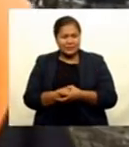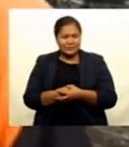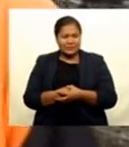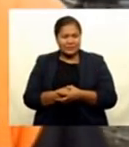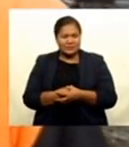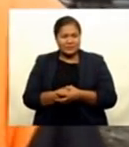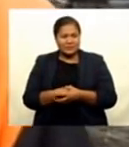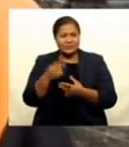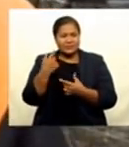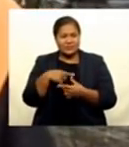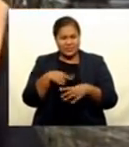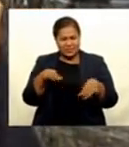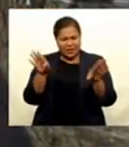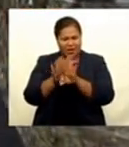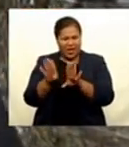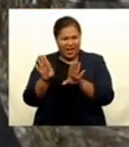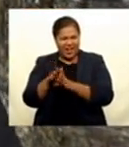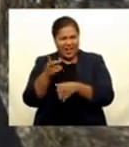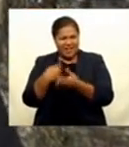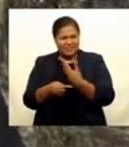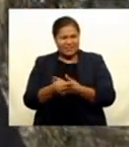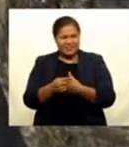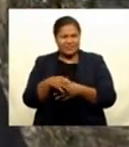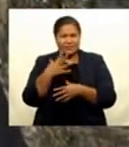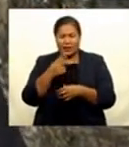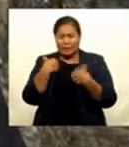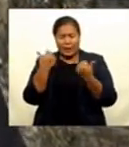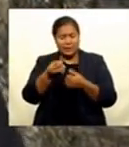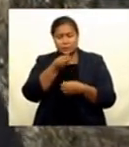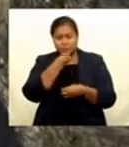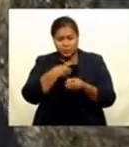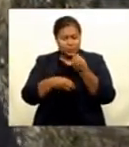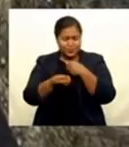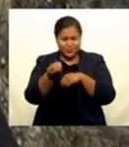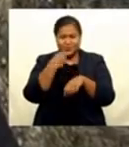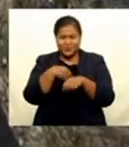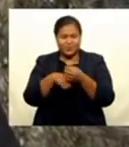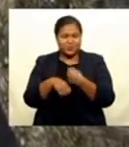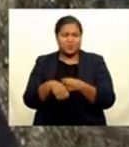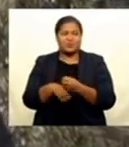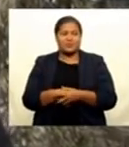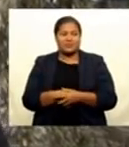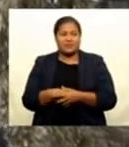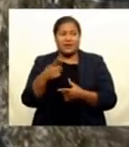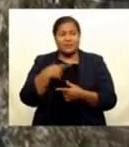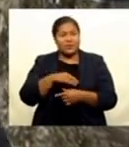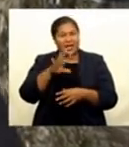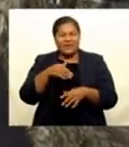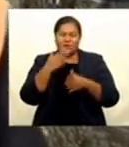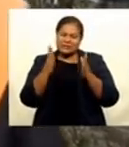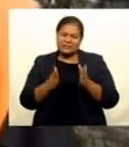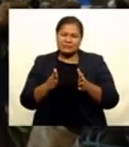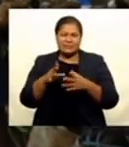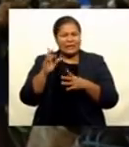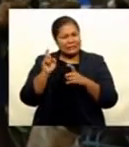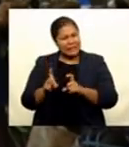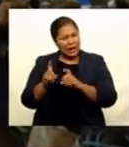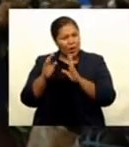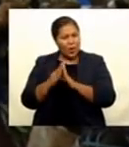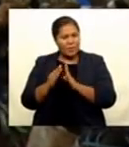lockdown period, we seem to be eating a lot because everybody's kind of staying home, you know.